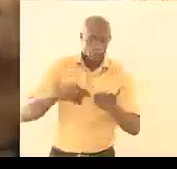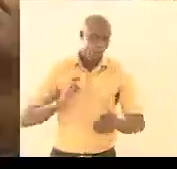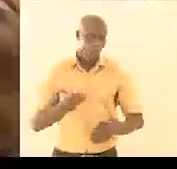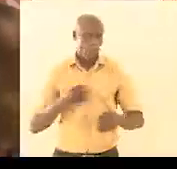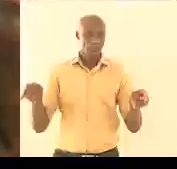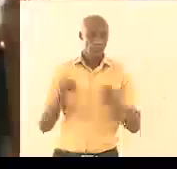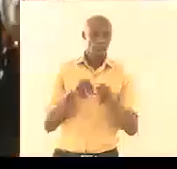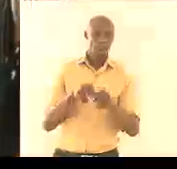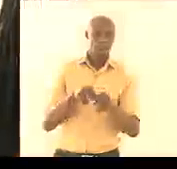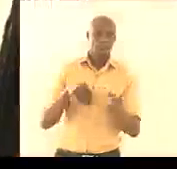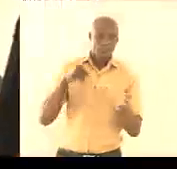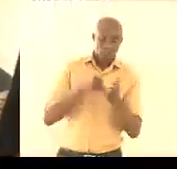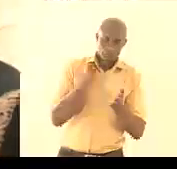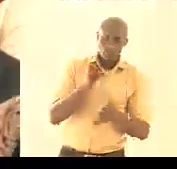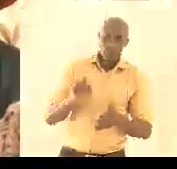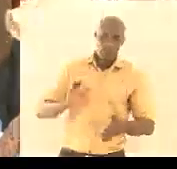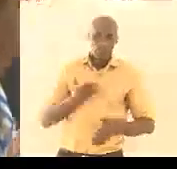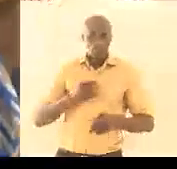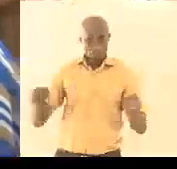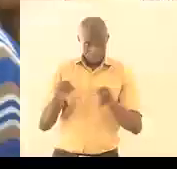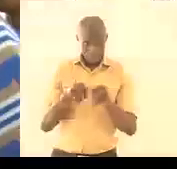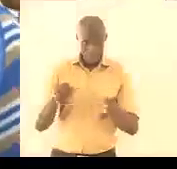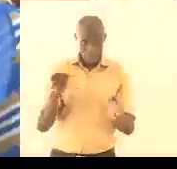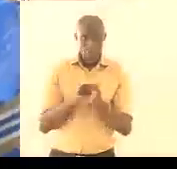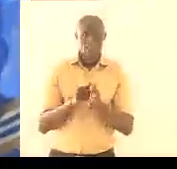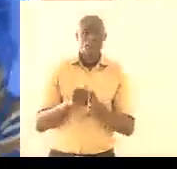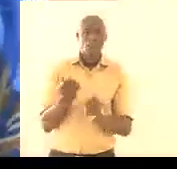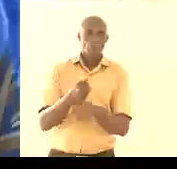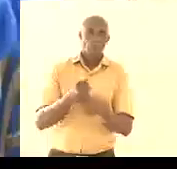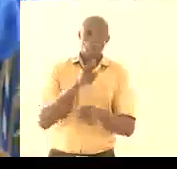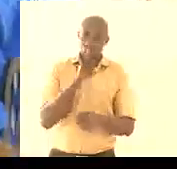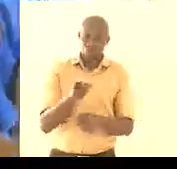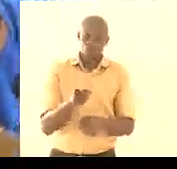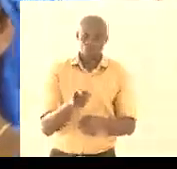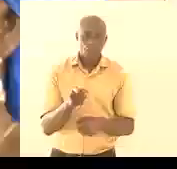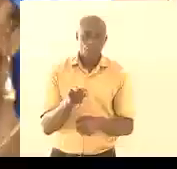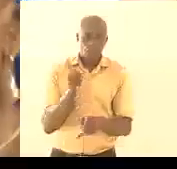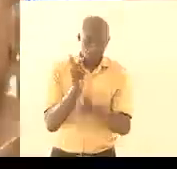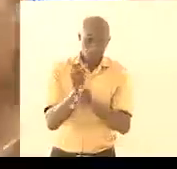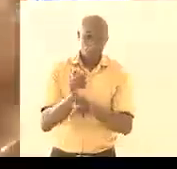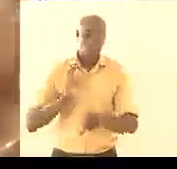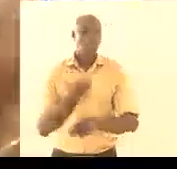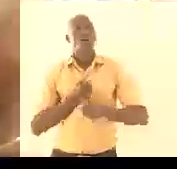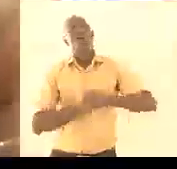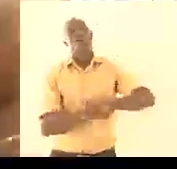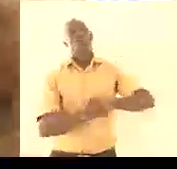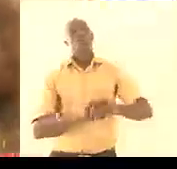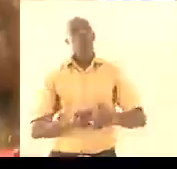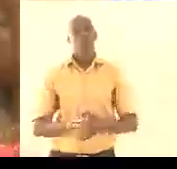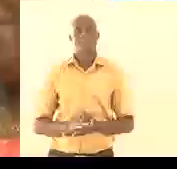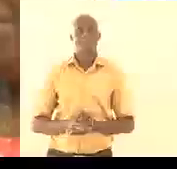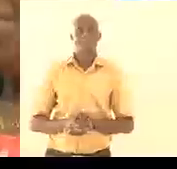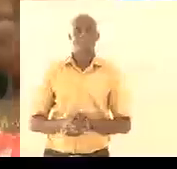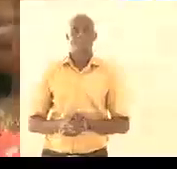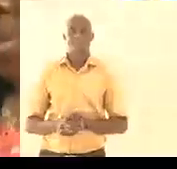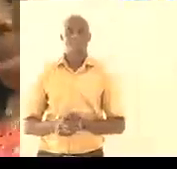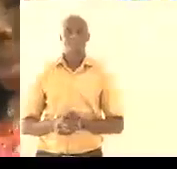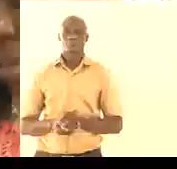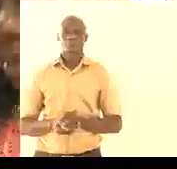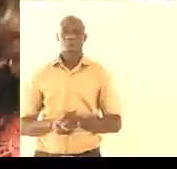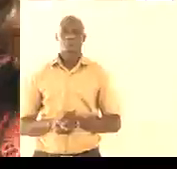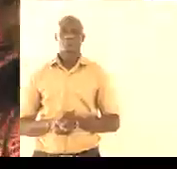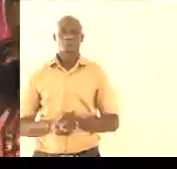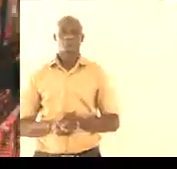our neighbor, it is our neighbor that will ensure our security.